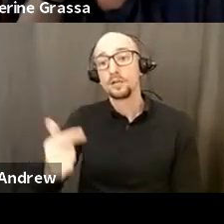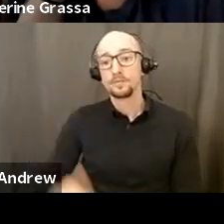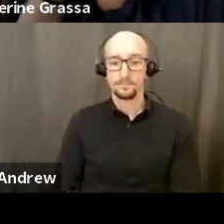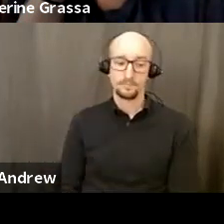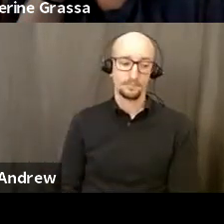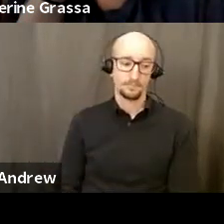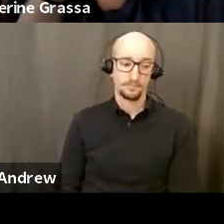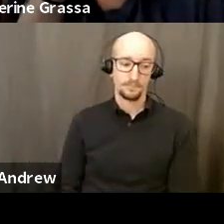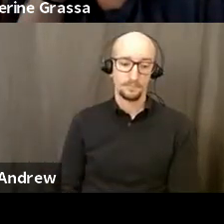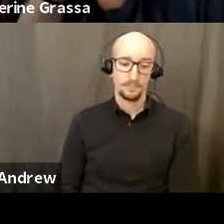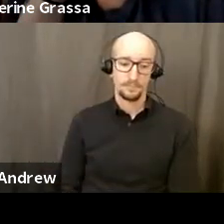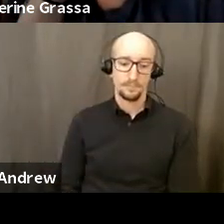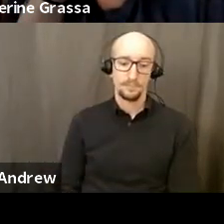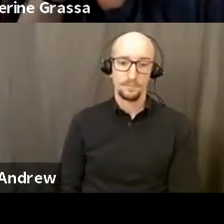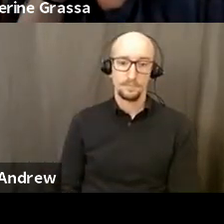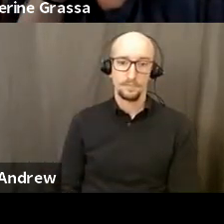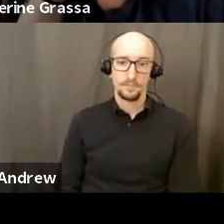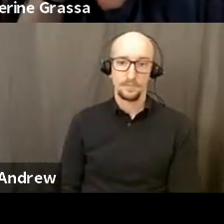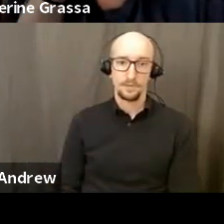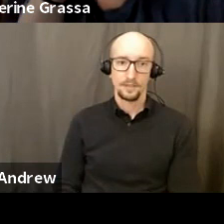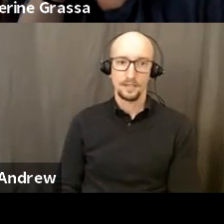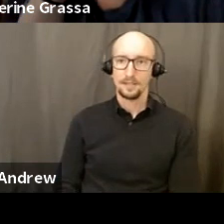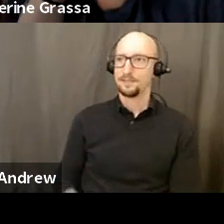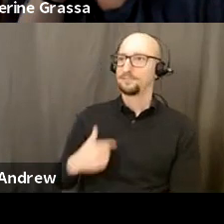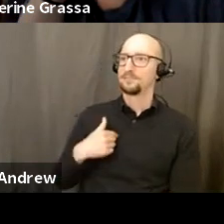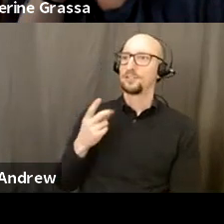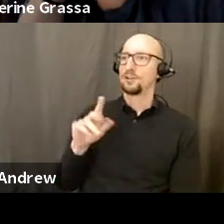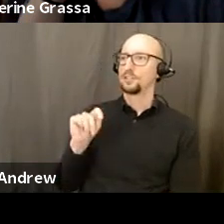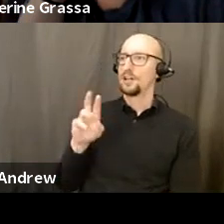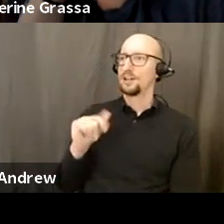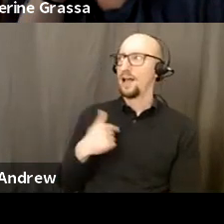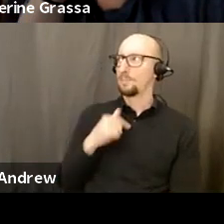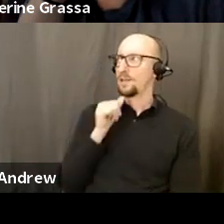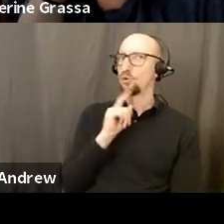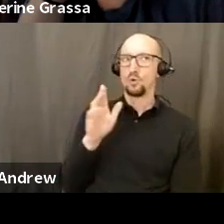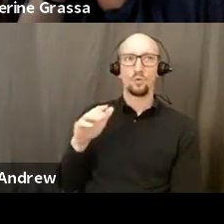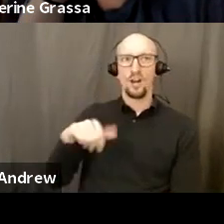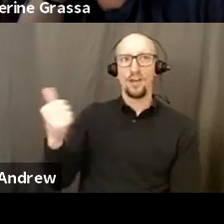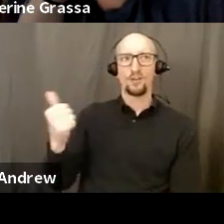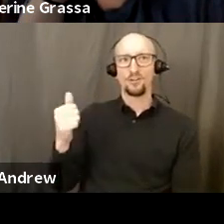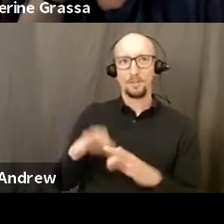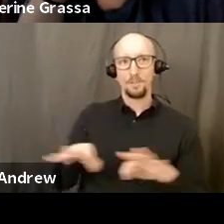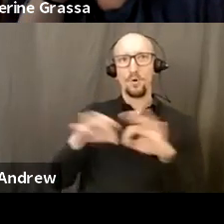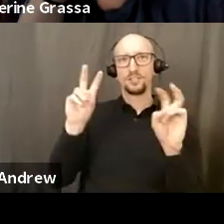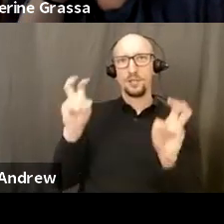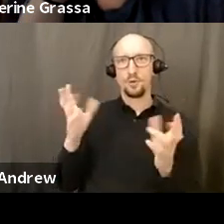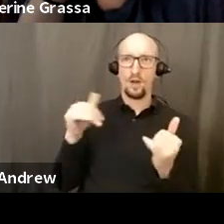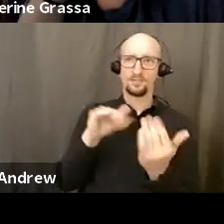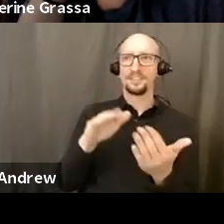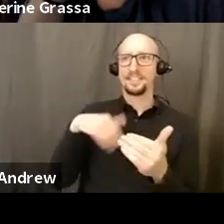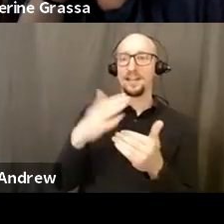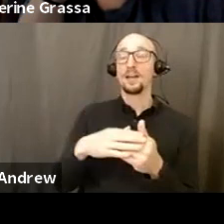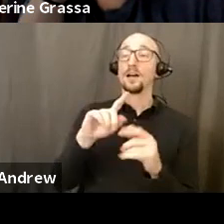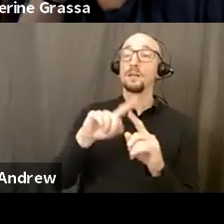I didn't know which other meaty subject folks wanted to tackle next, but I have one that I have